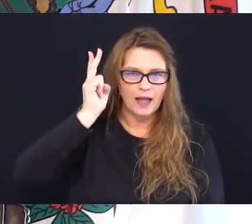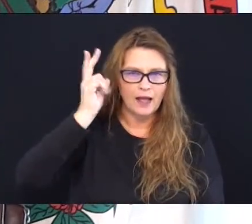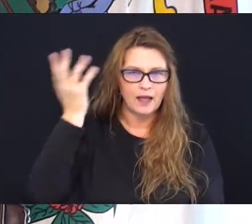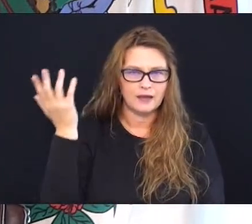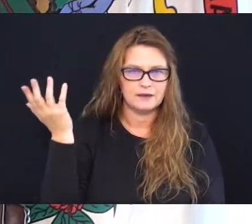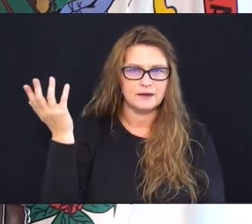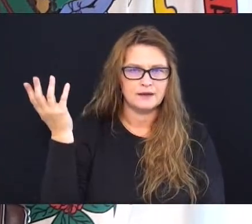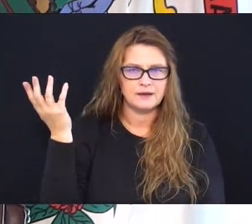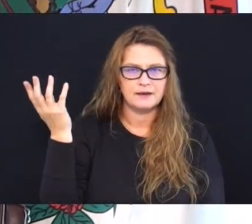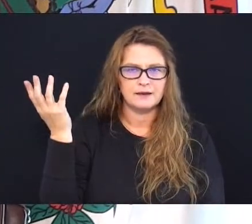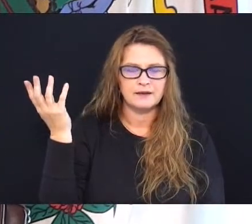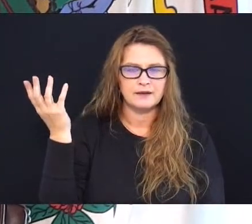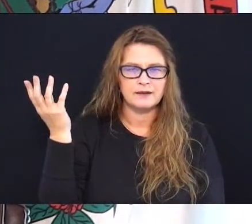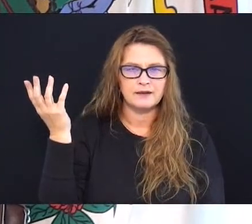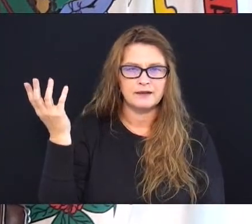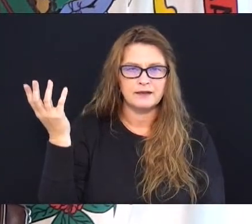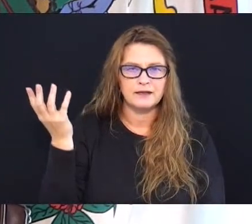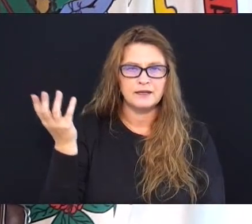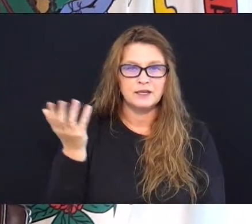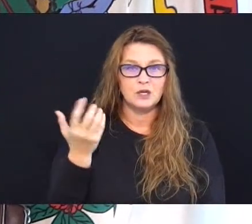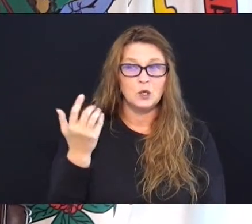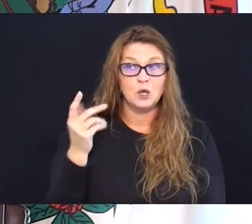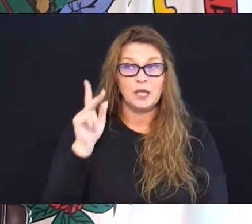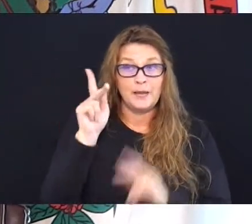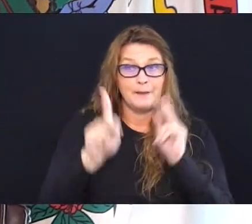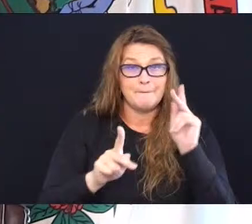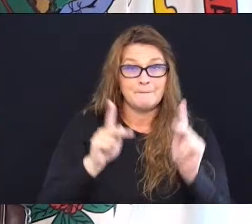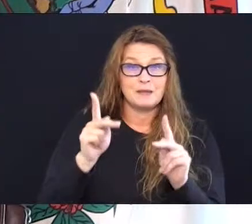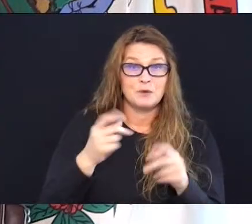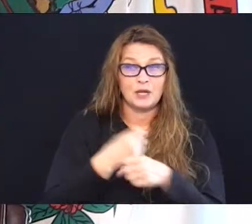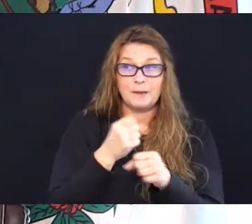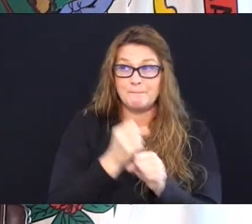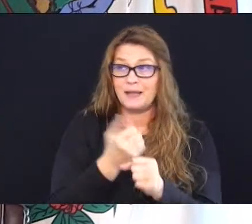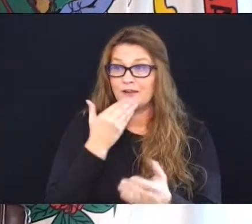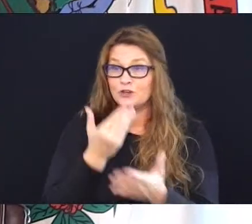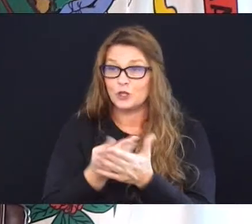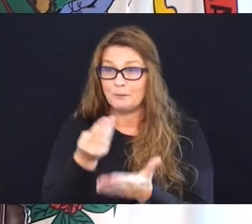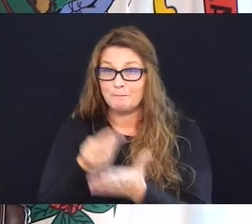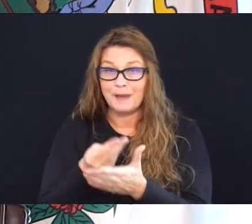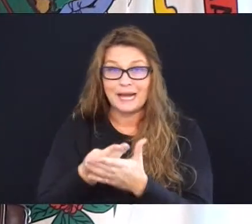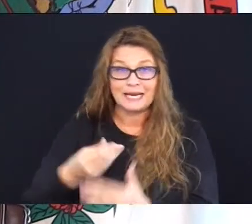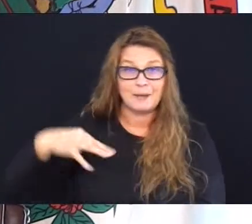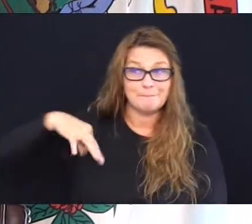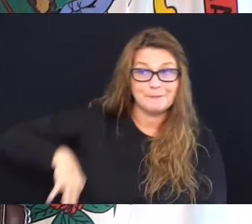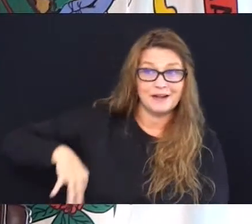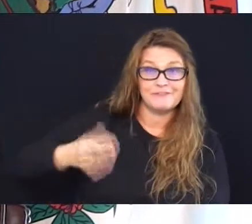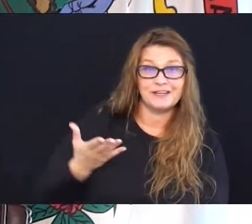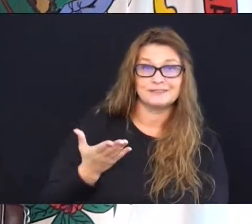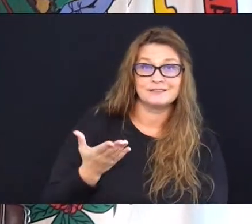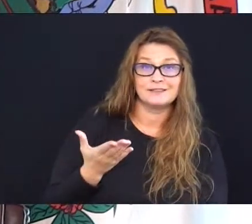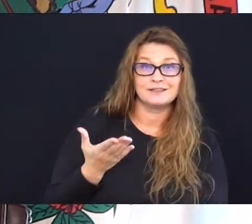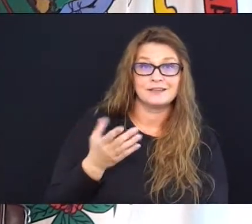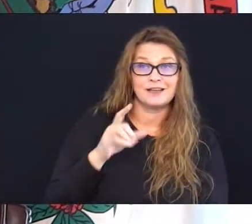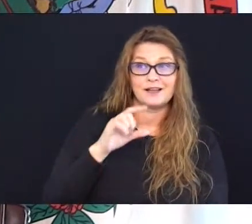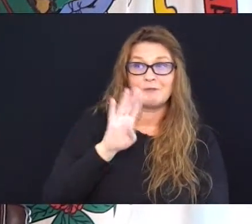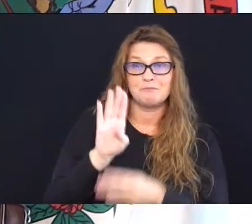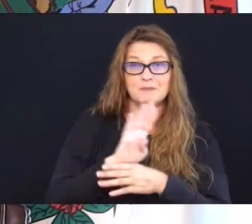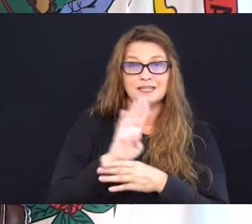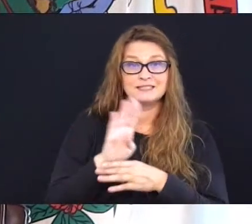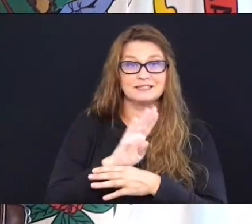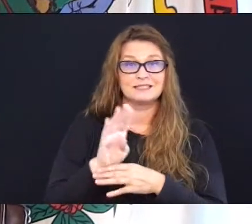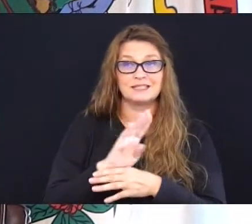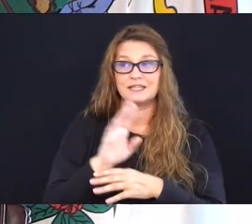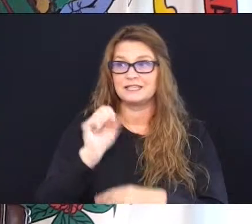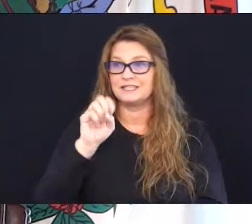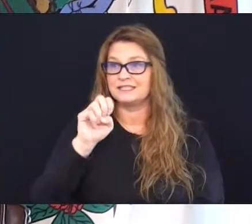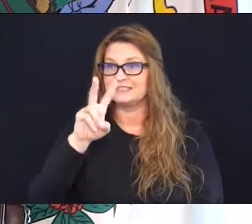the chart. Absolutely, people could make incredible wages. Companies could go good. Severance tax could go